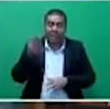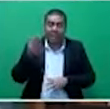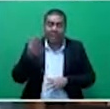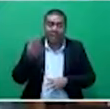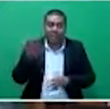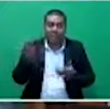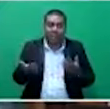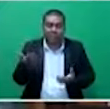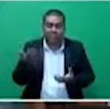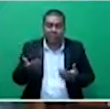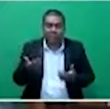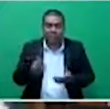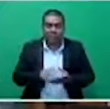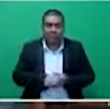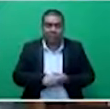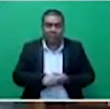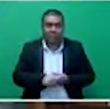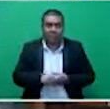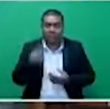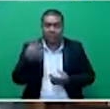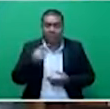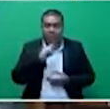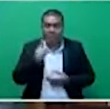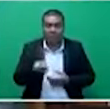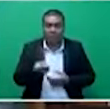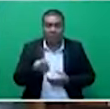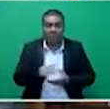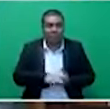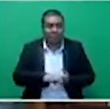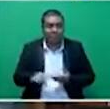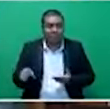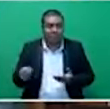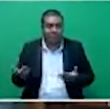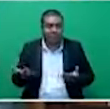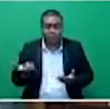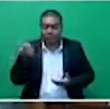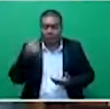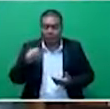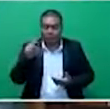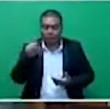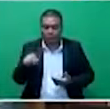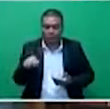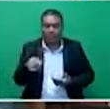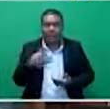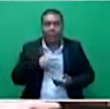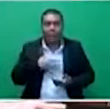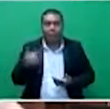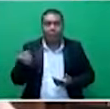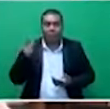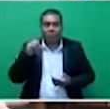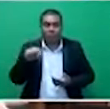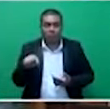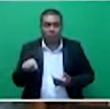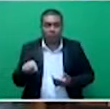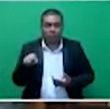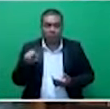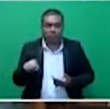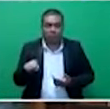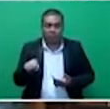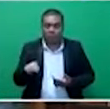which is a per debt capita of around US $4,000 only. So if you're going to use that as an indicator as to how well you're doing, your theory is completely